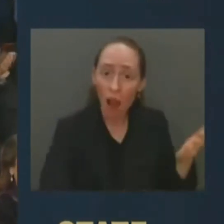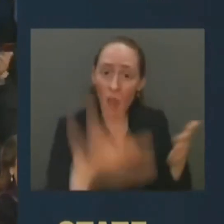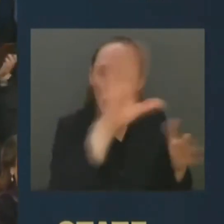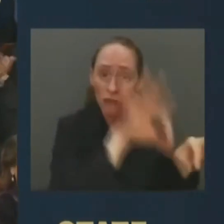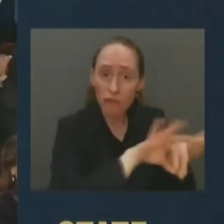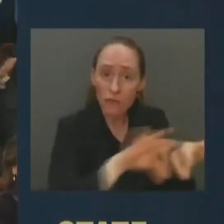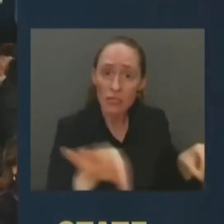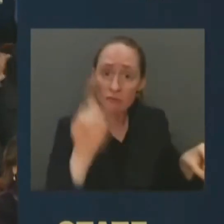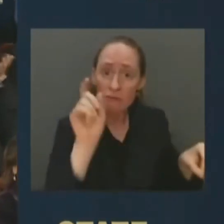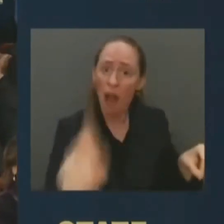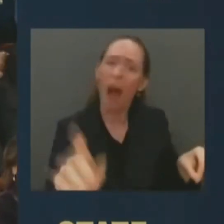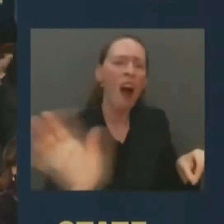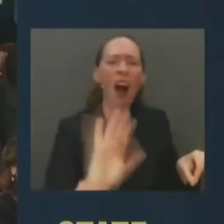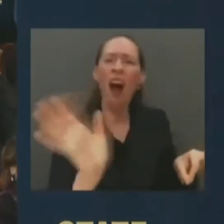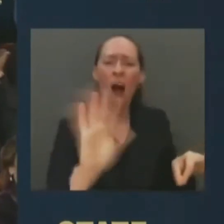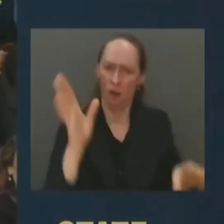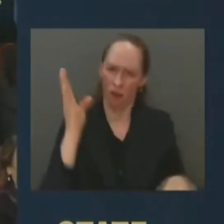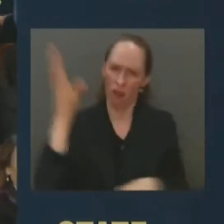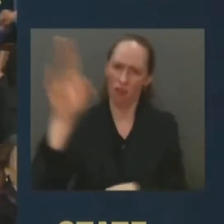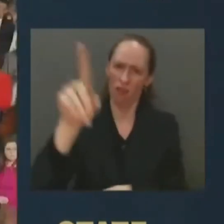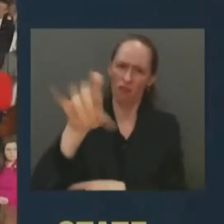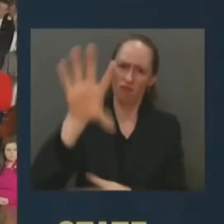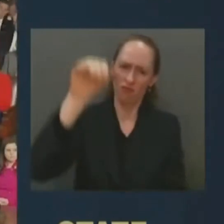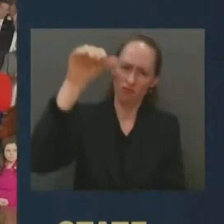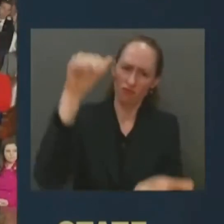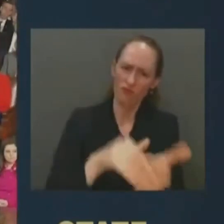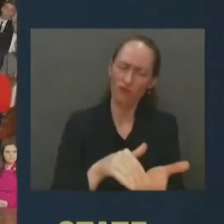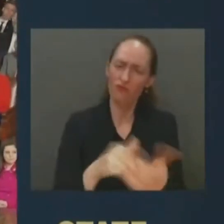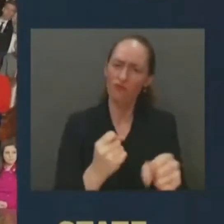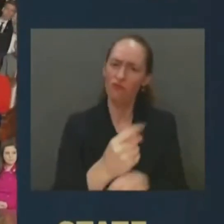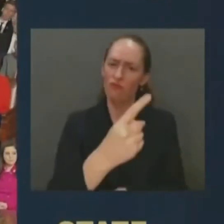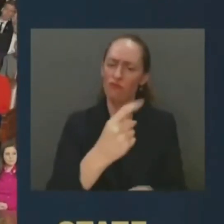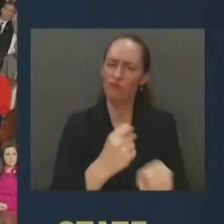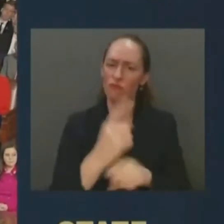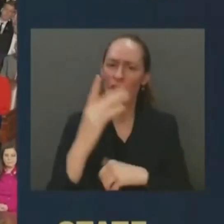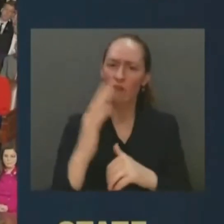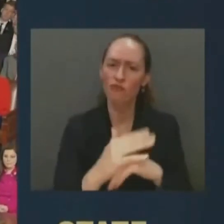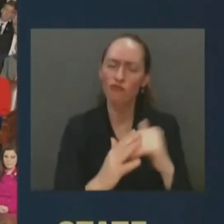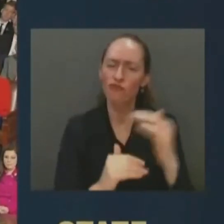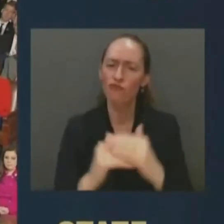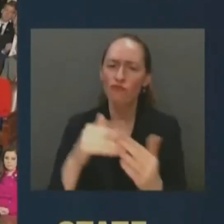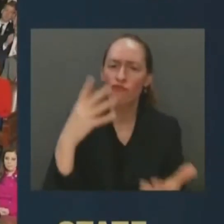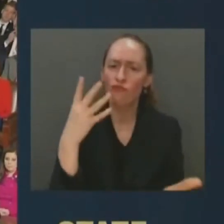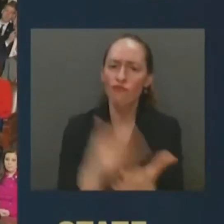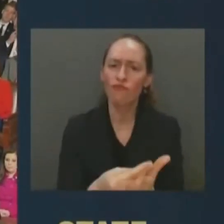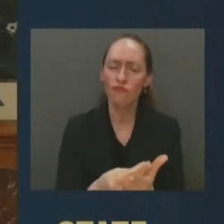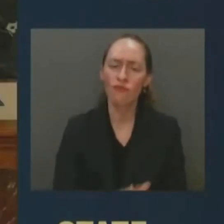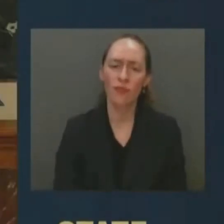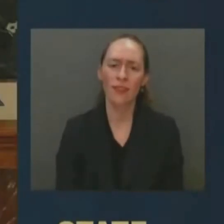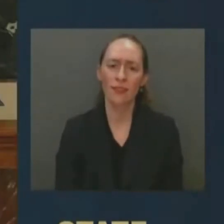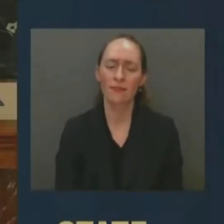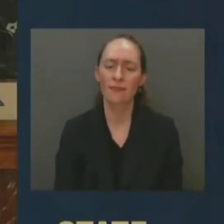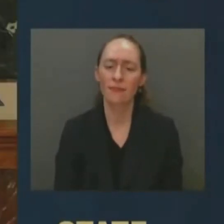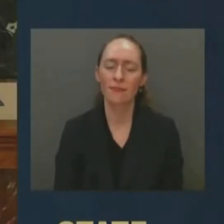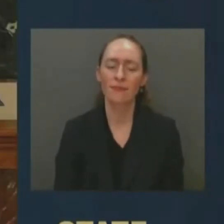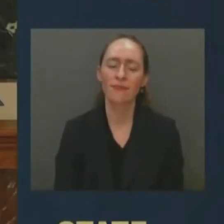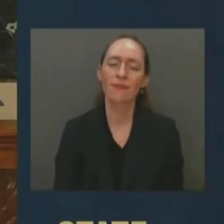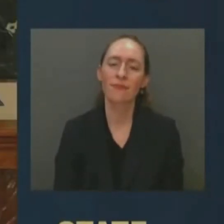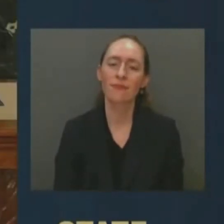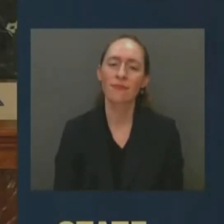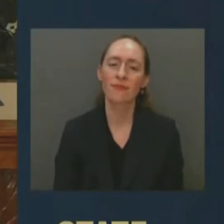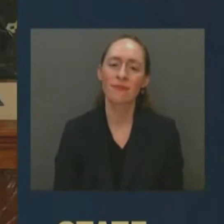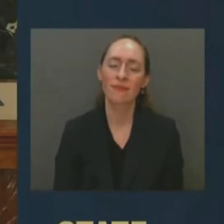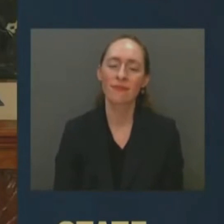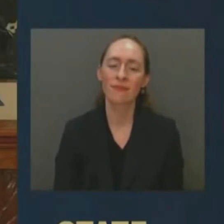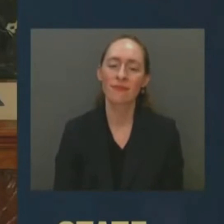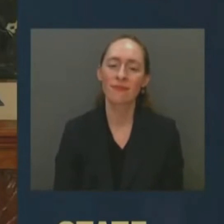move ahead. The head of the state referred to the need for gun control and his policies on immigration. In relation to the international arena,